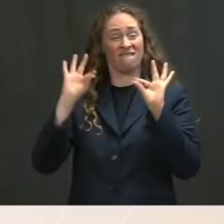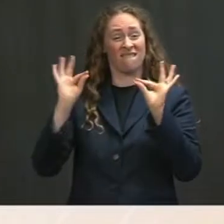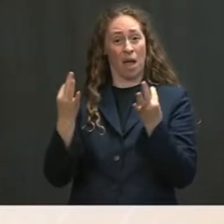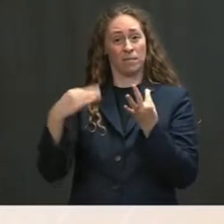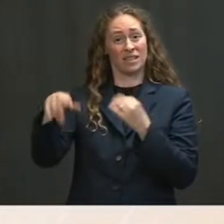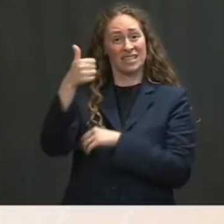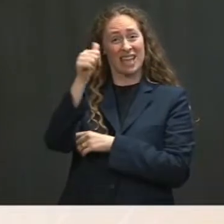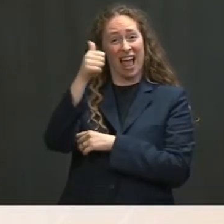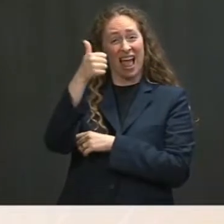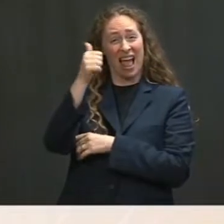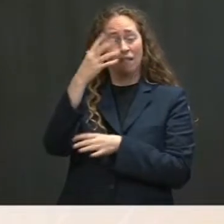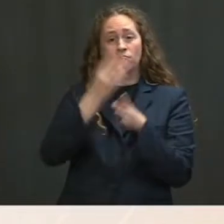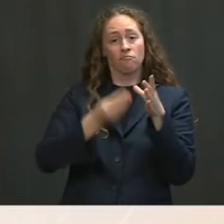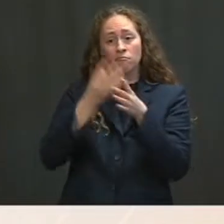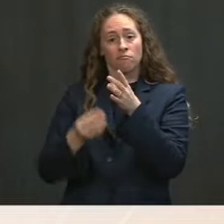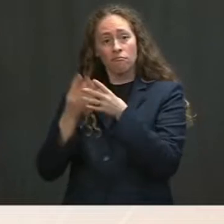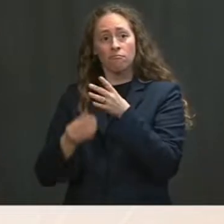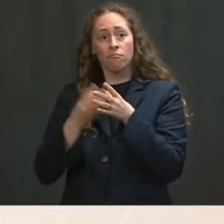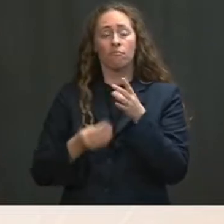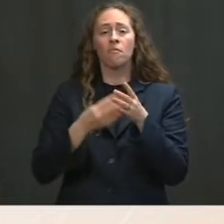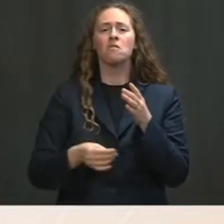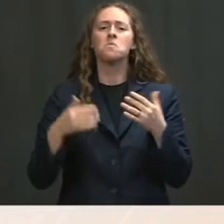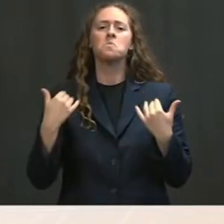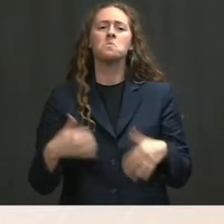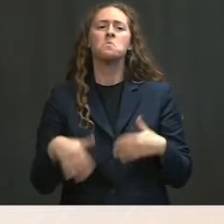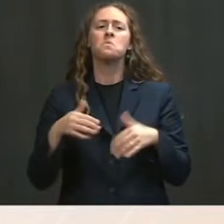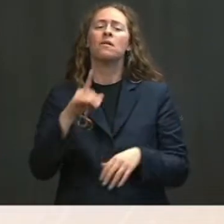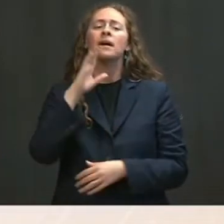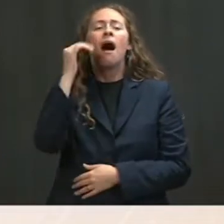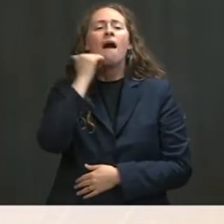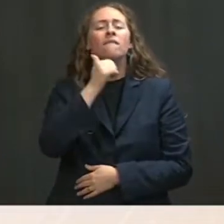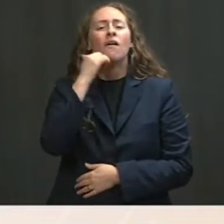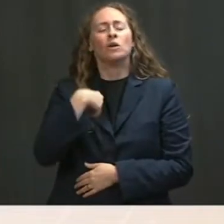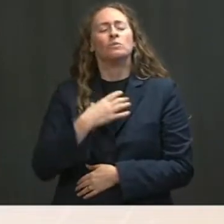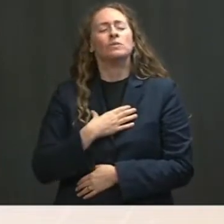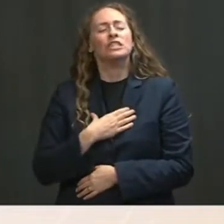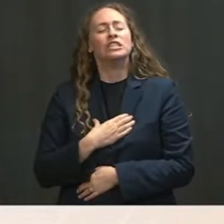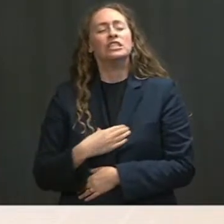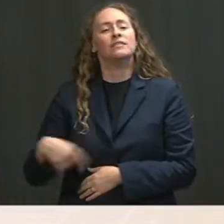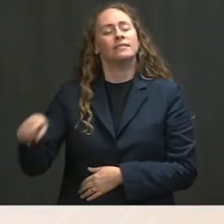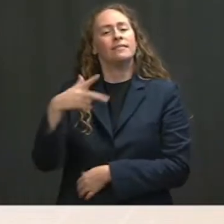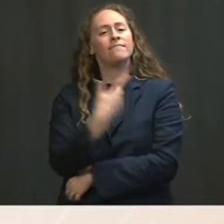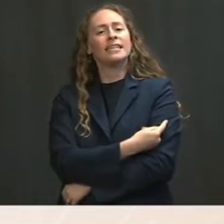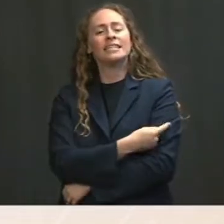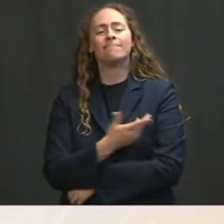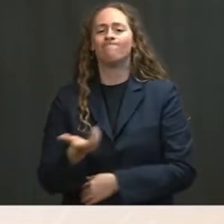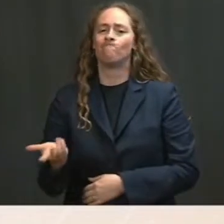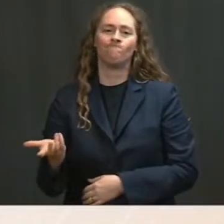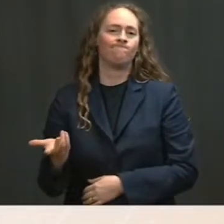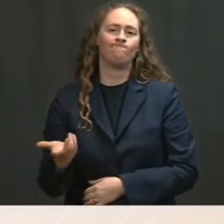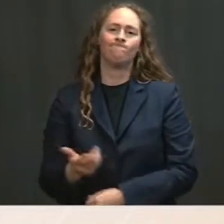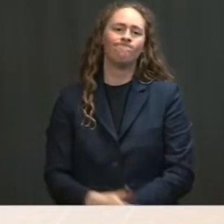day that they had had the opportunity to get vaccinated. I say that also as a concerned